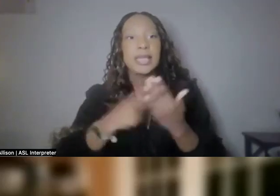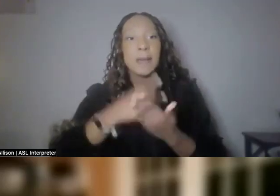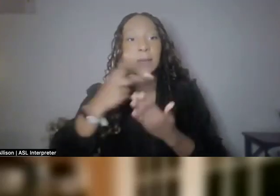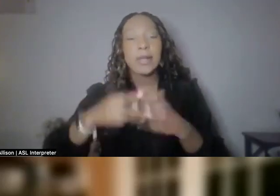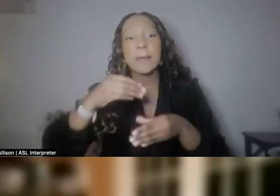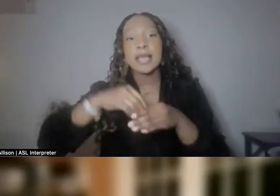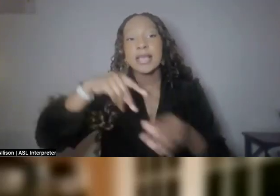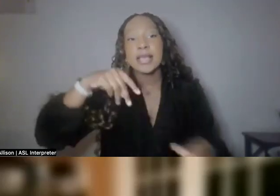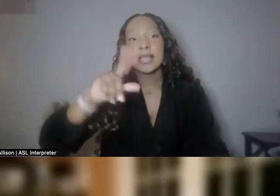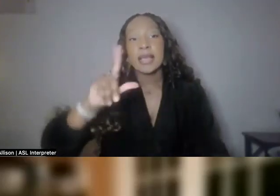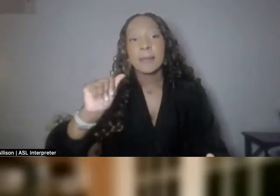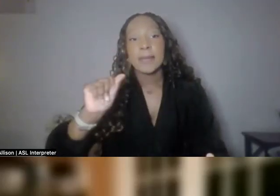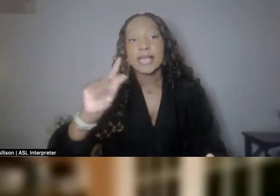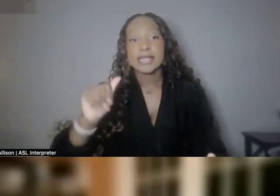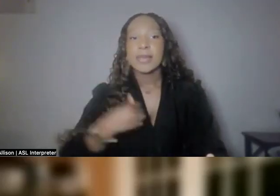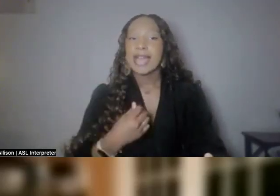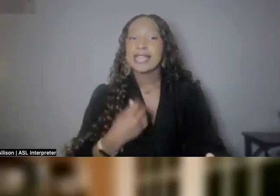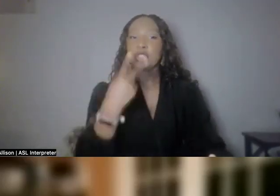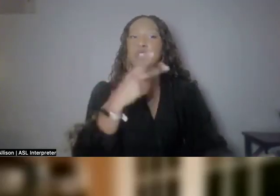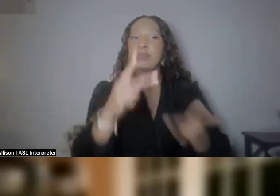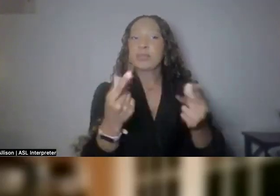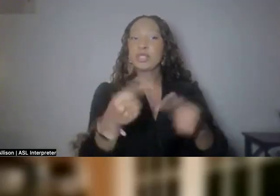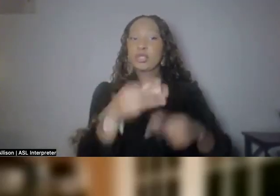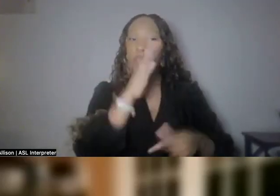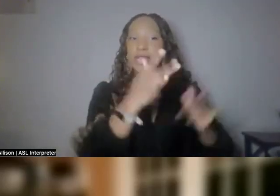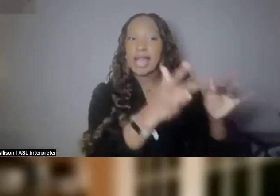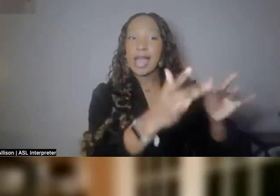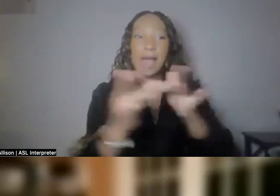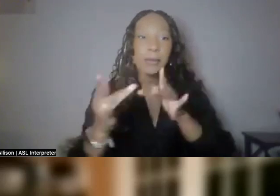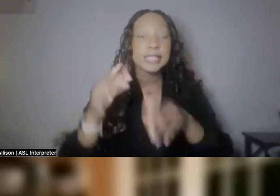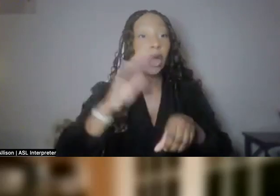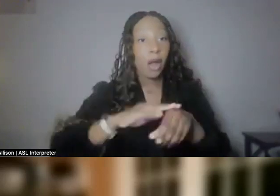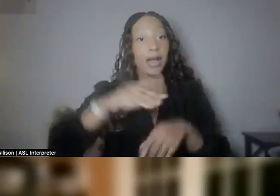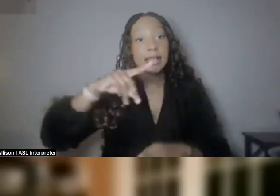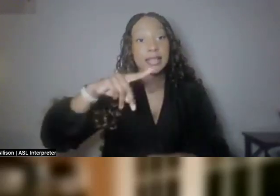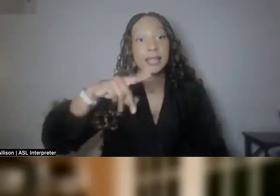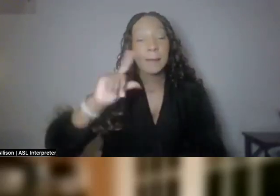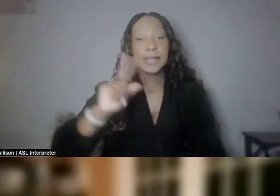and then 2 dedicated people just to do direct outreach on the plaza. And,